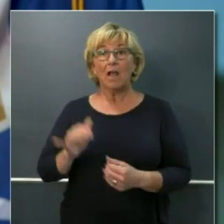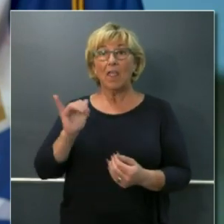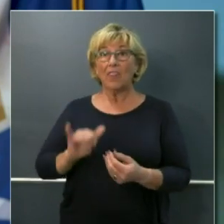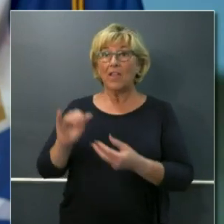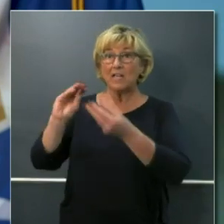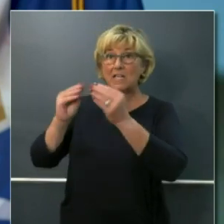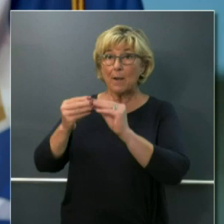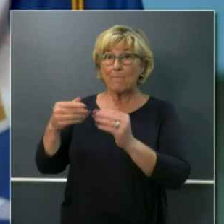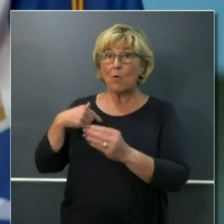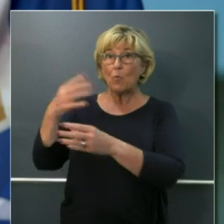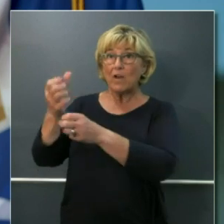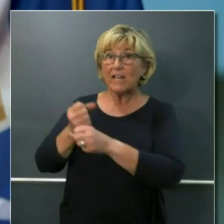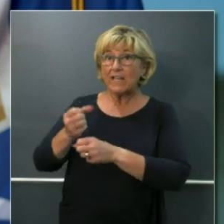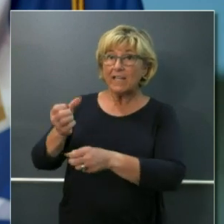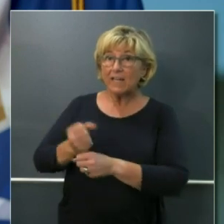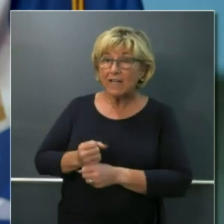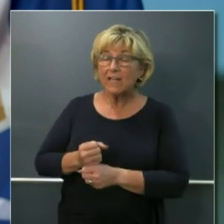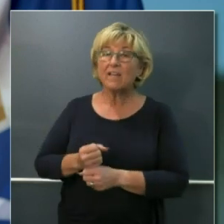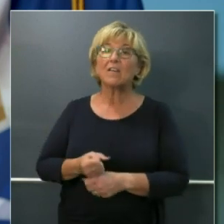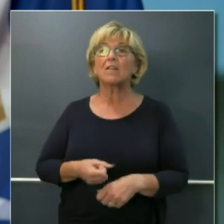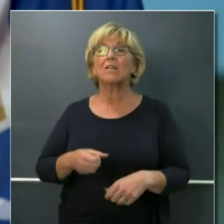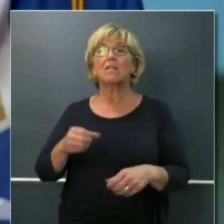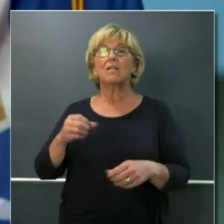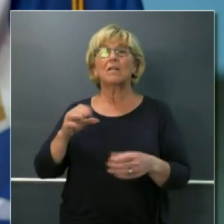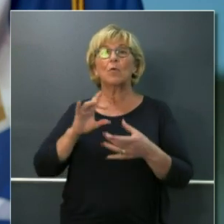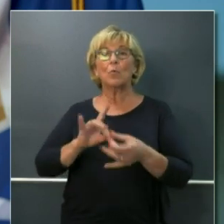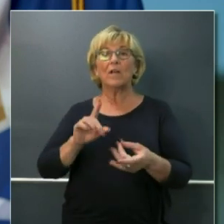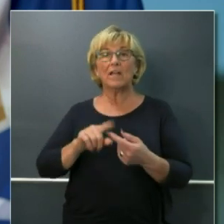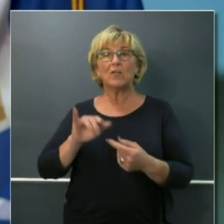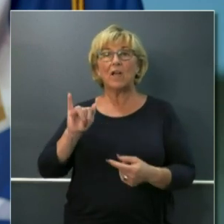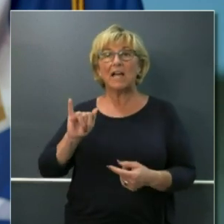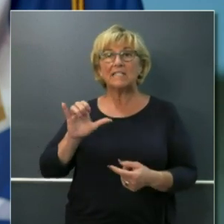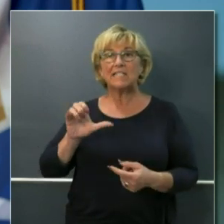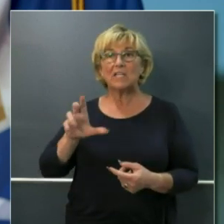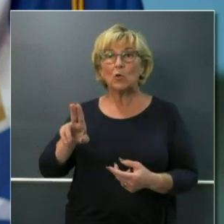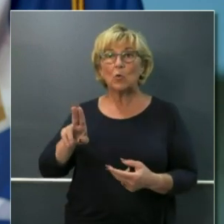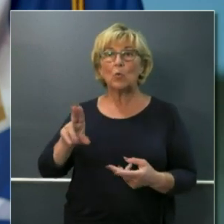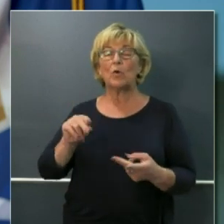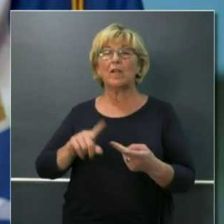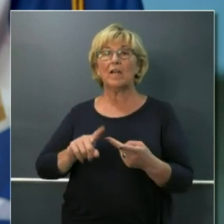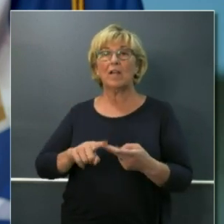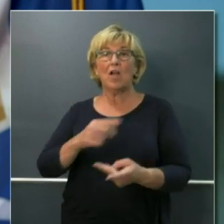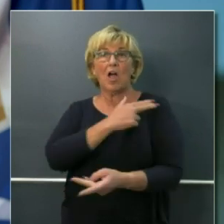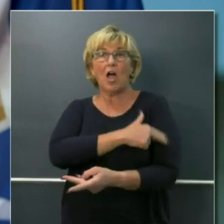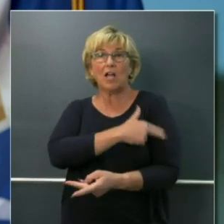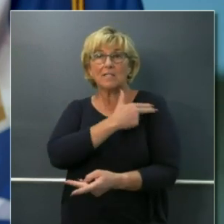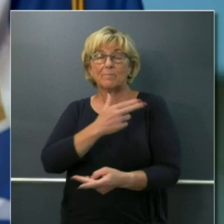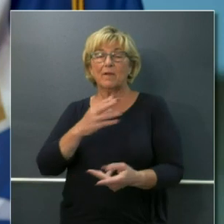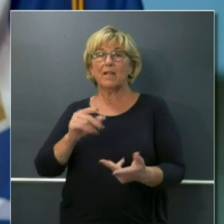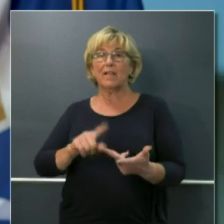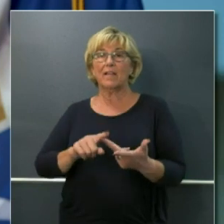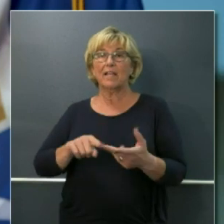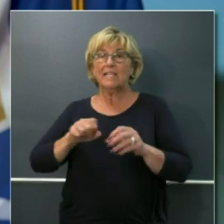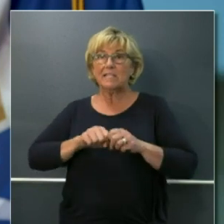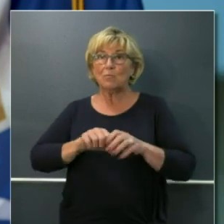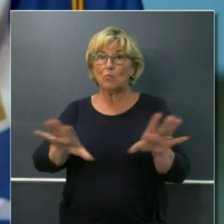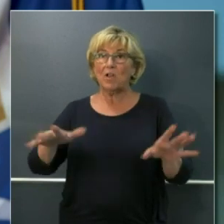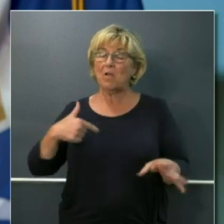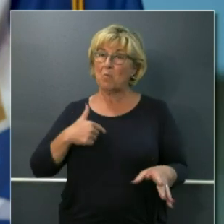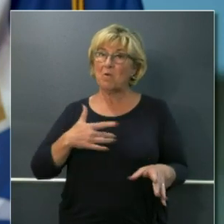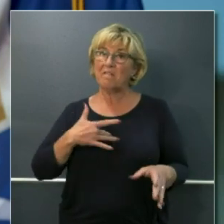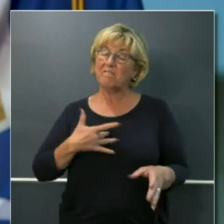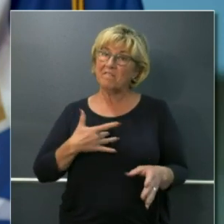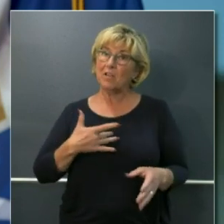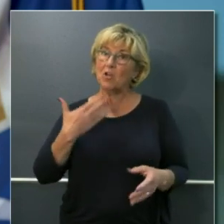coming in, the facts that are presenting themselves on ICUs, on hospitalizations and spread give us confidence in the next